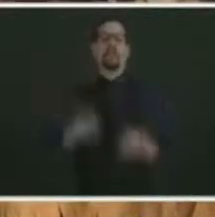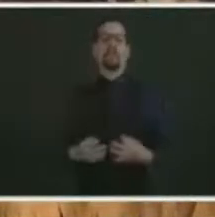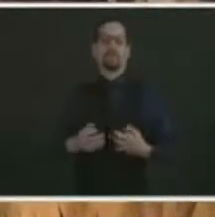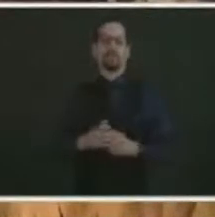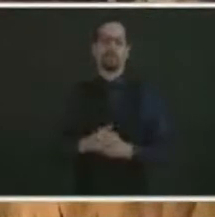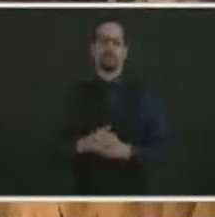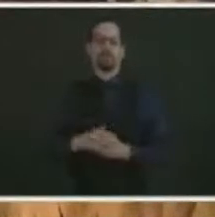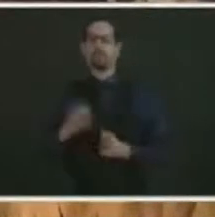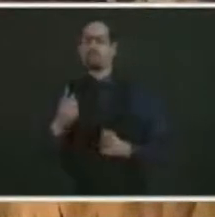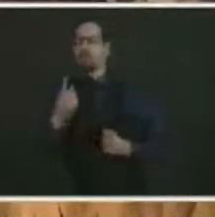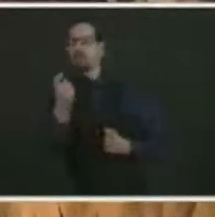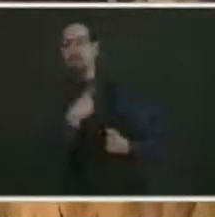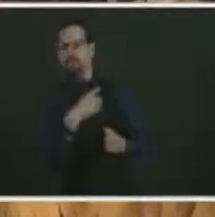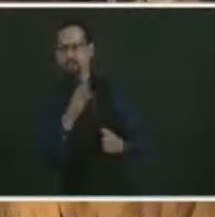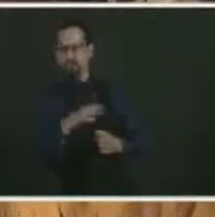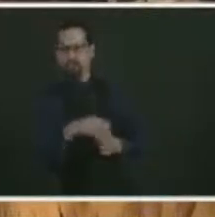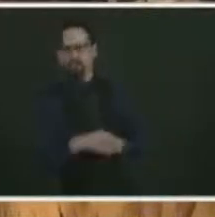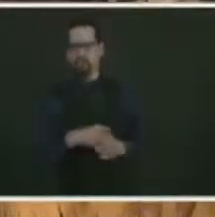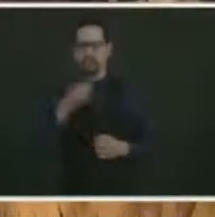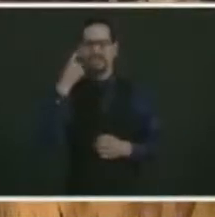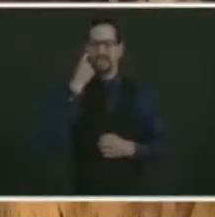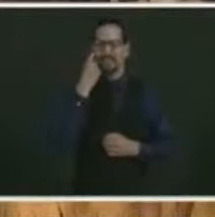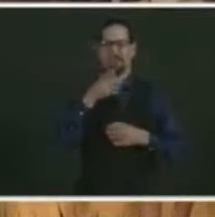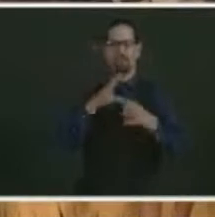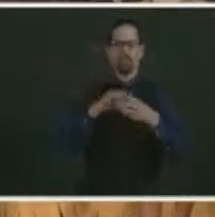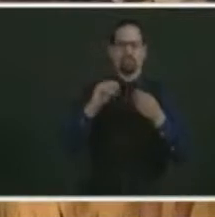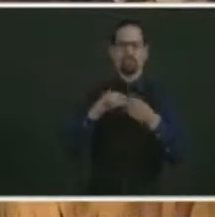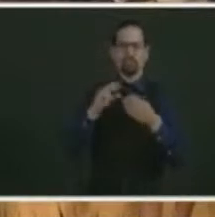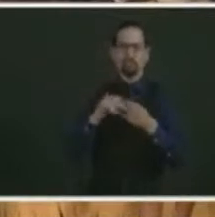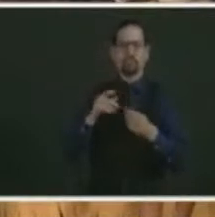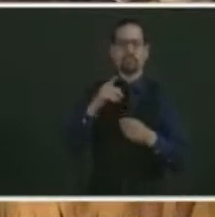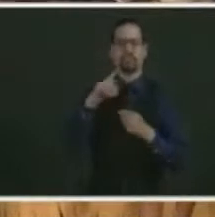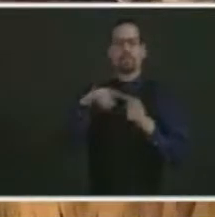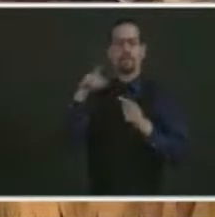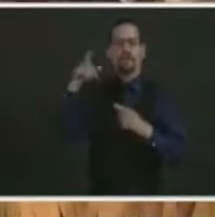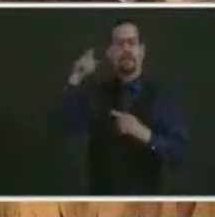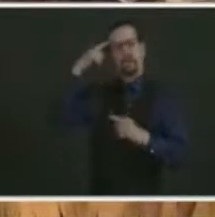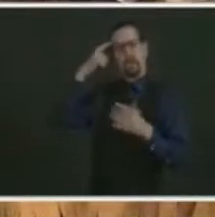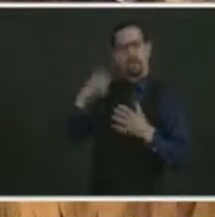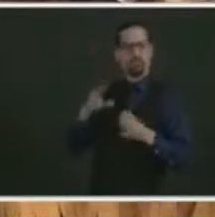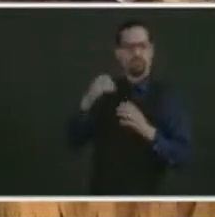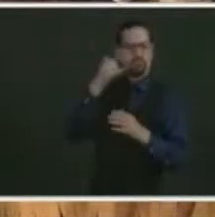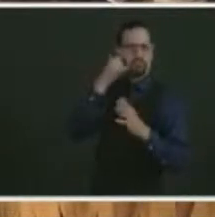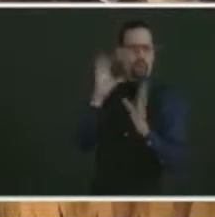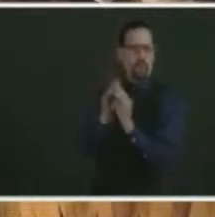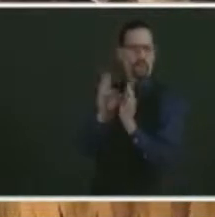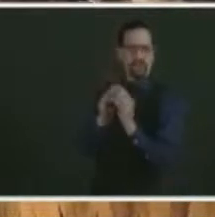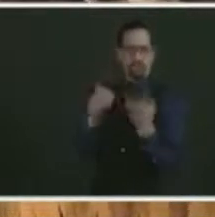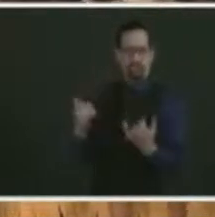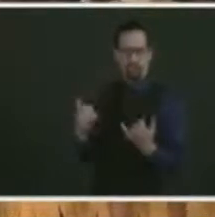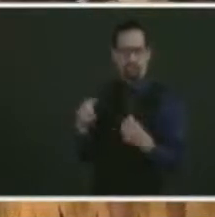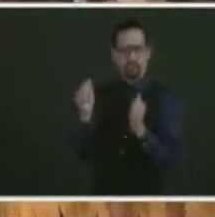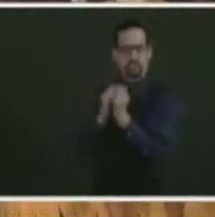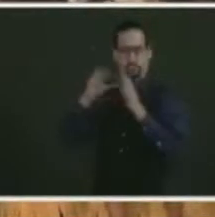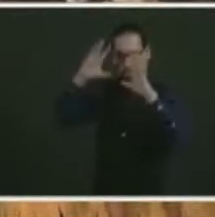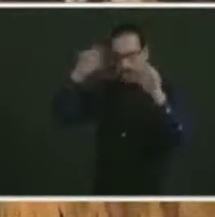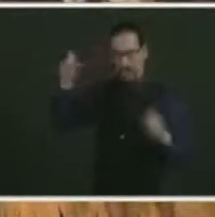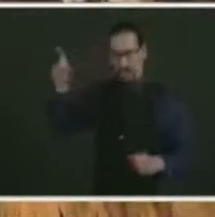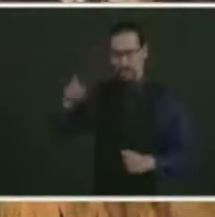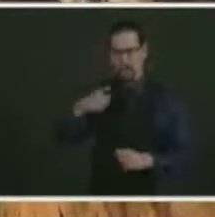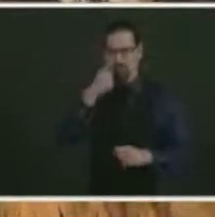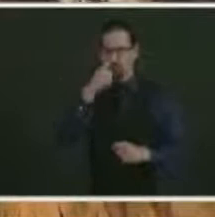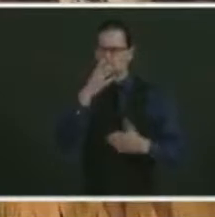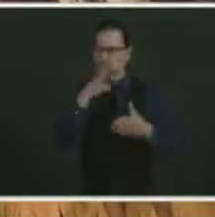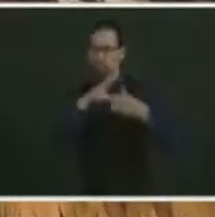I know you were just on the phone a short time ago with other governors and the White House. Can you just give us a little glimpse into that conversation, particularly with all that's been